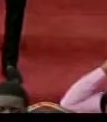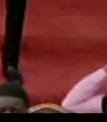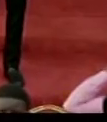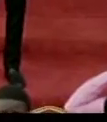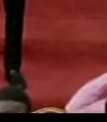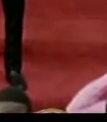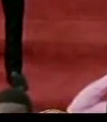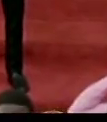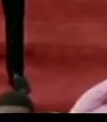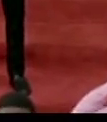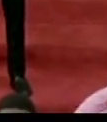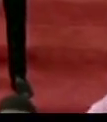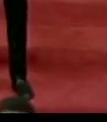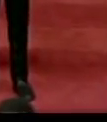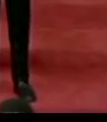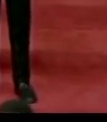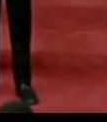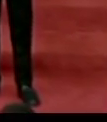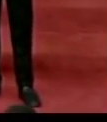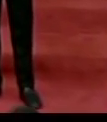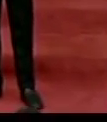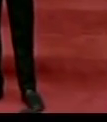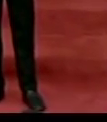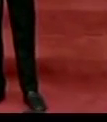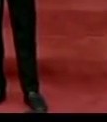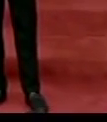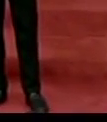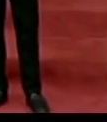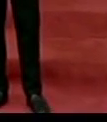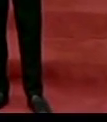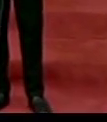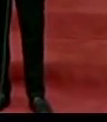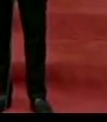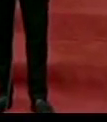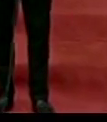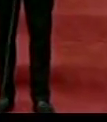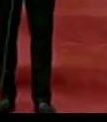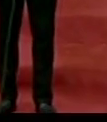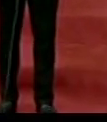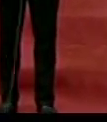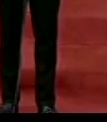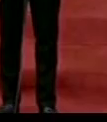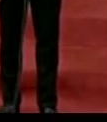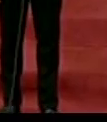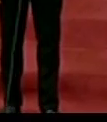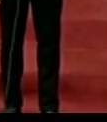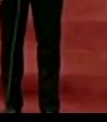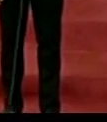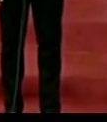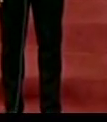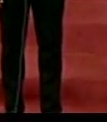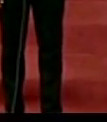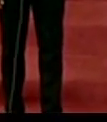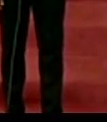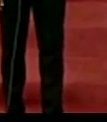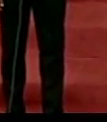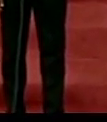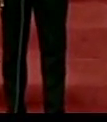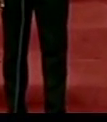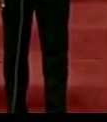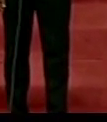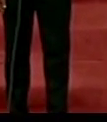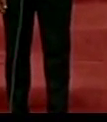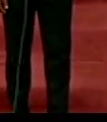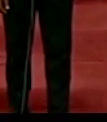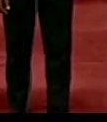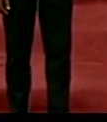Hallelujah. So be rest assured that no matter the problems you came with tonight, praise God with the whole of your heart, and those mountains